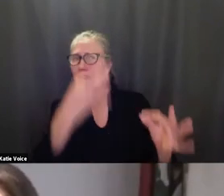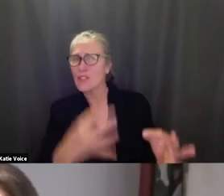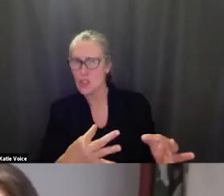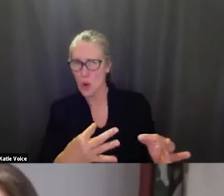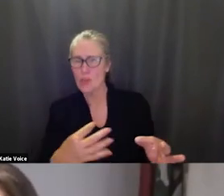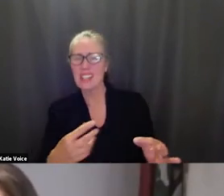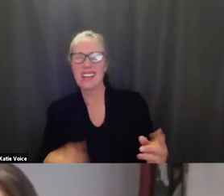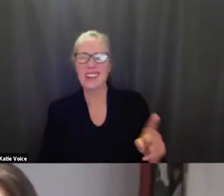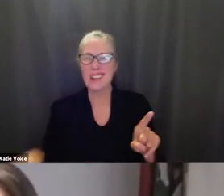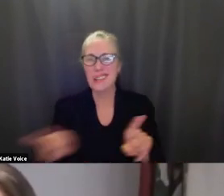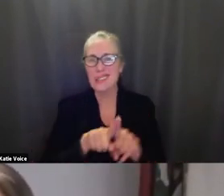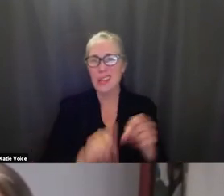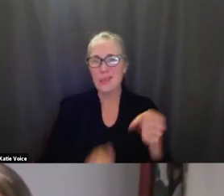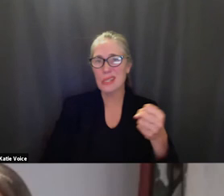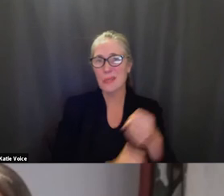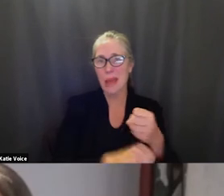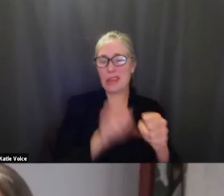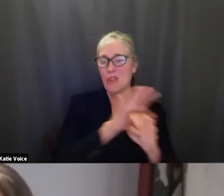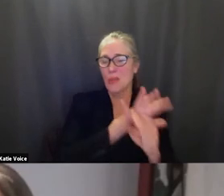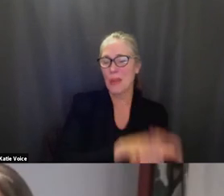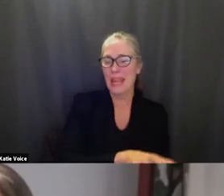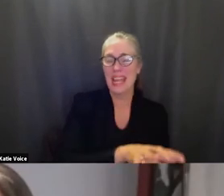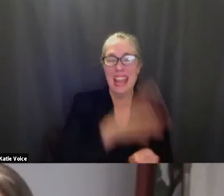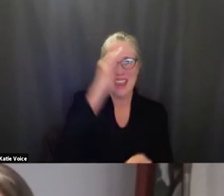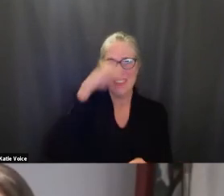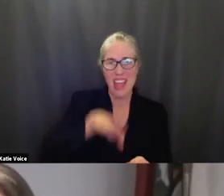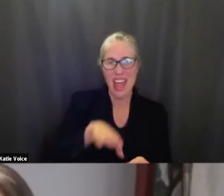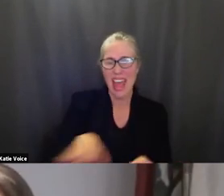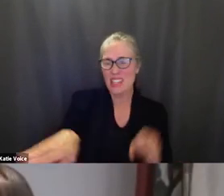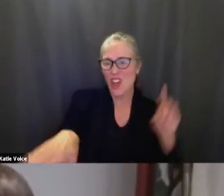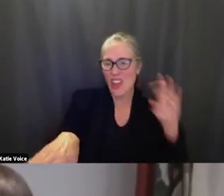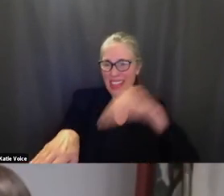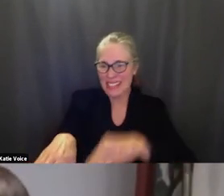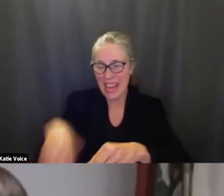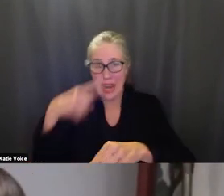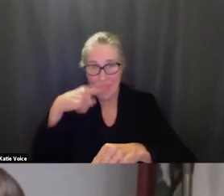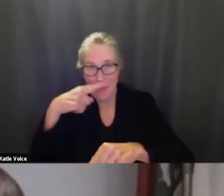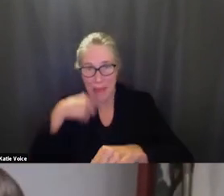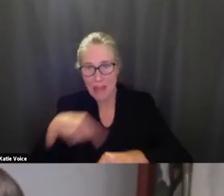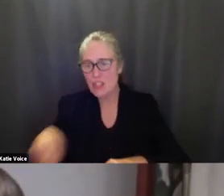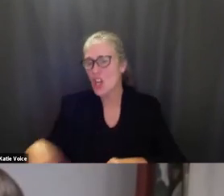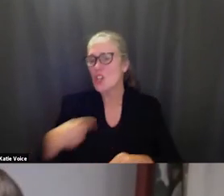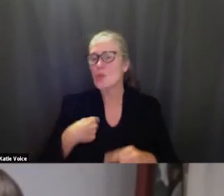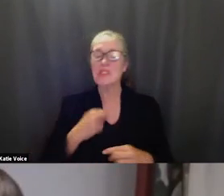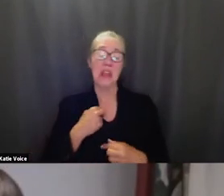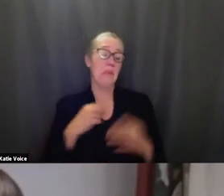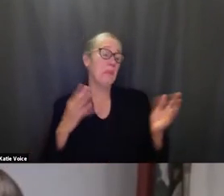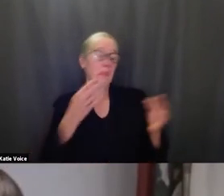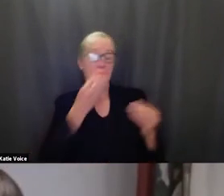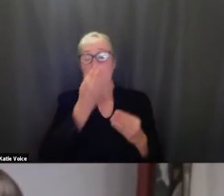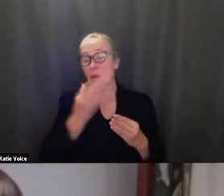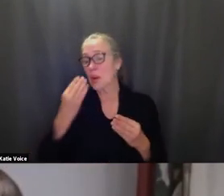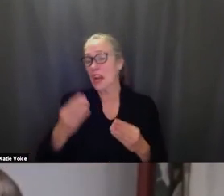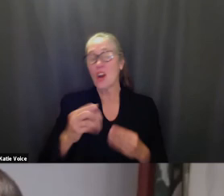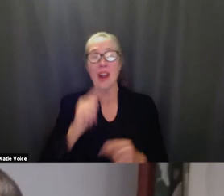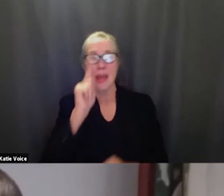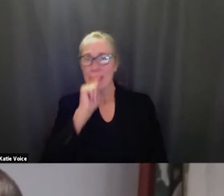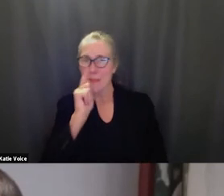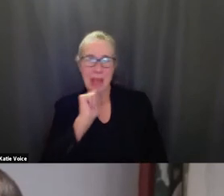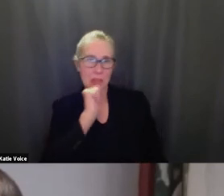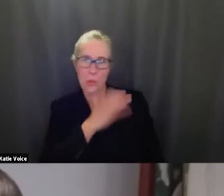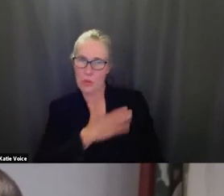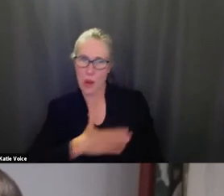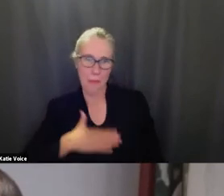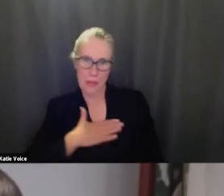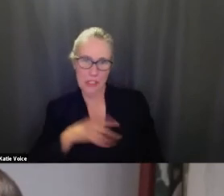oppressor if an elephant has its foot on the tail of a mouse and you say that you are neutral the mouse will not appreciate